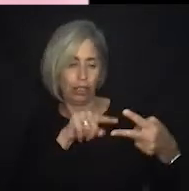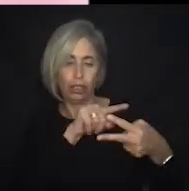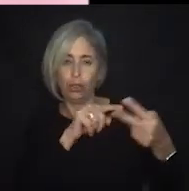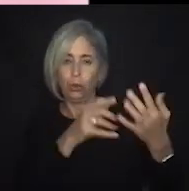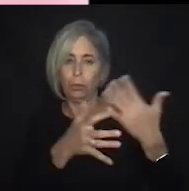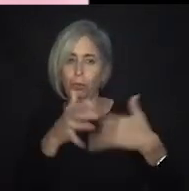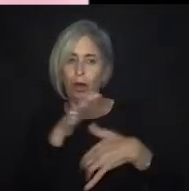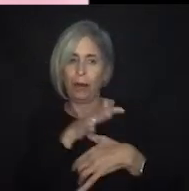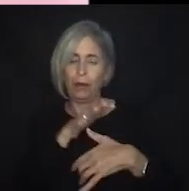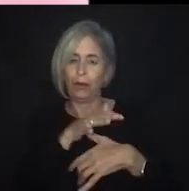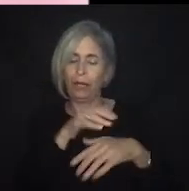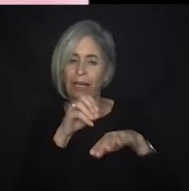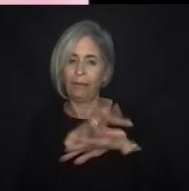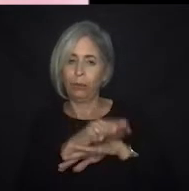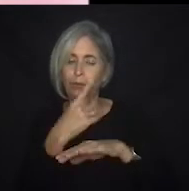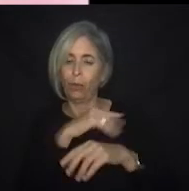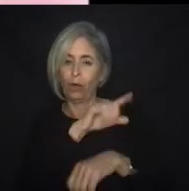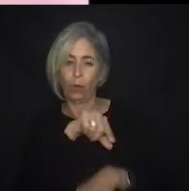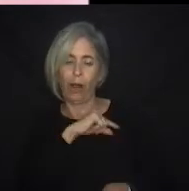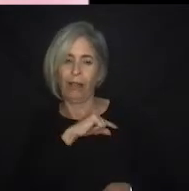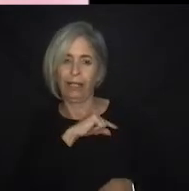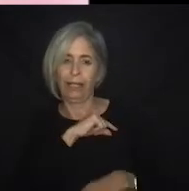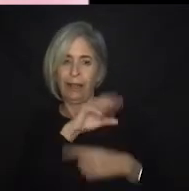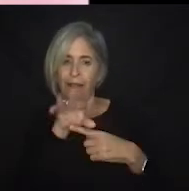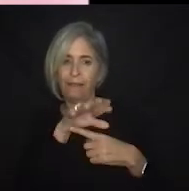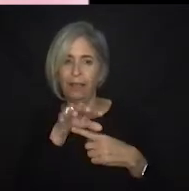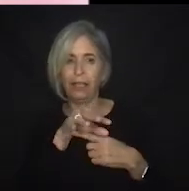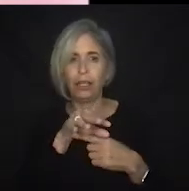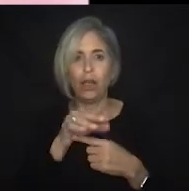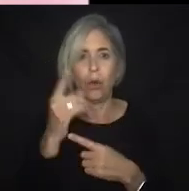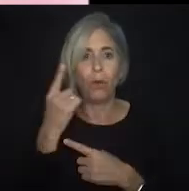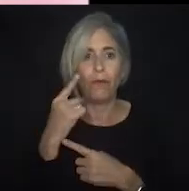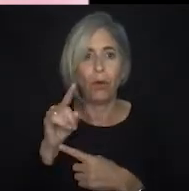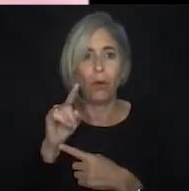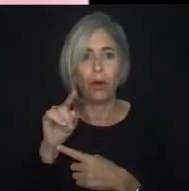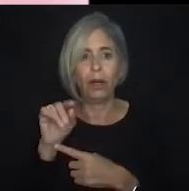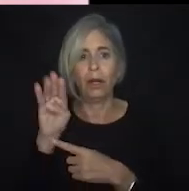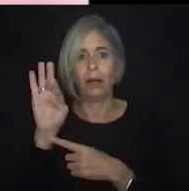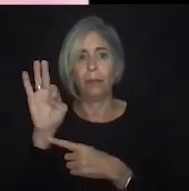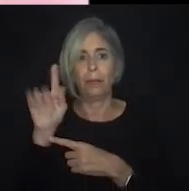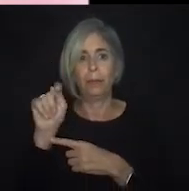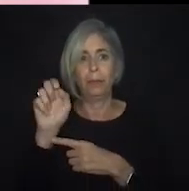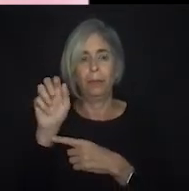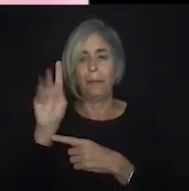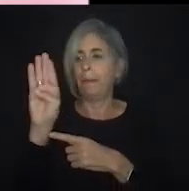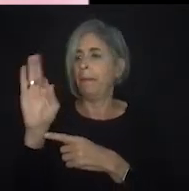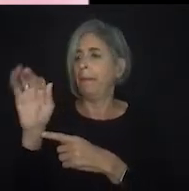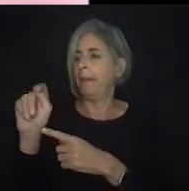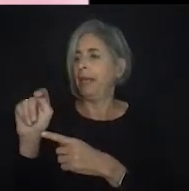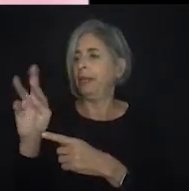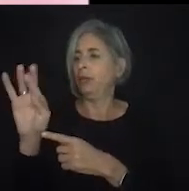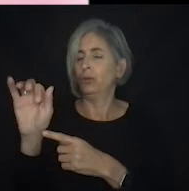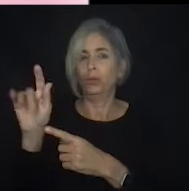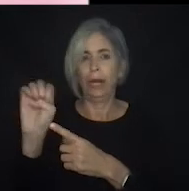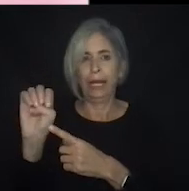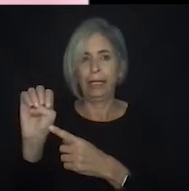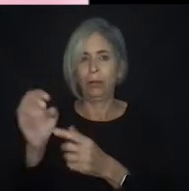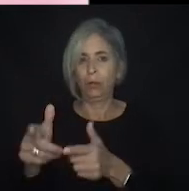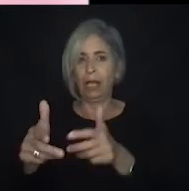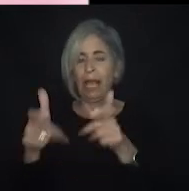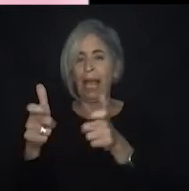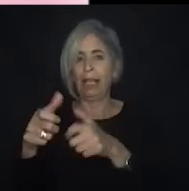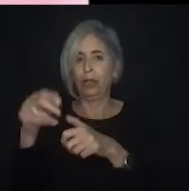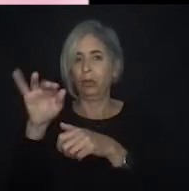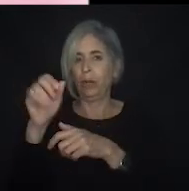2 primary influencers of video quality, a video's bitrate and its resolution. Higher bitrate will lead to smoother playback, and